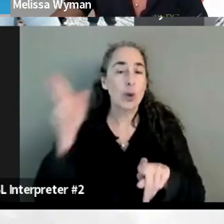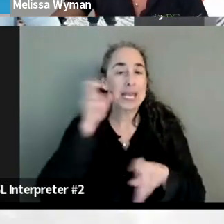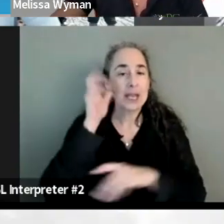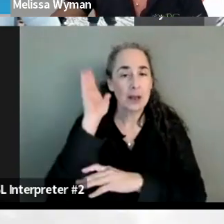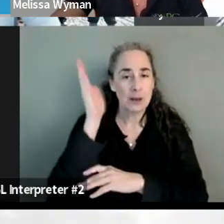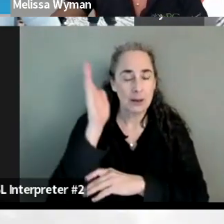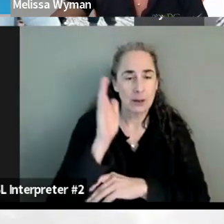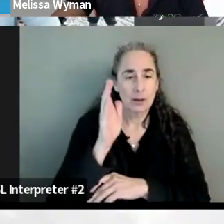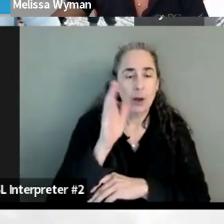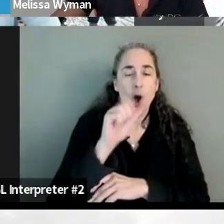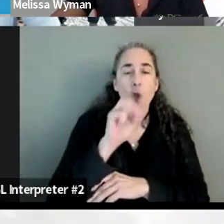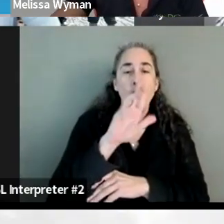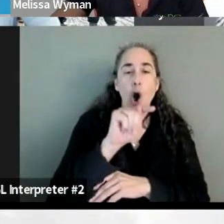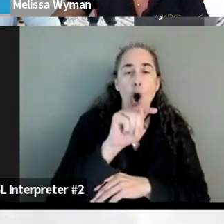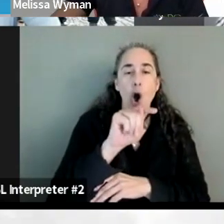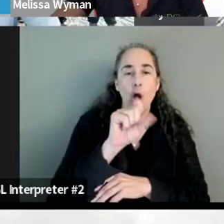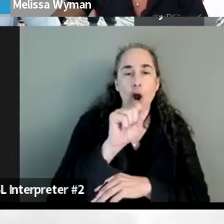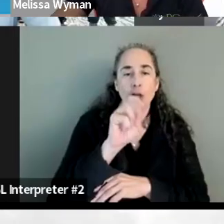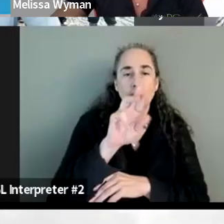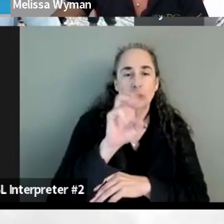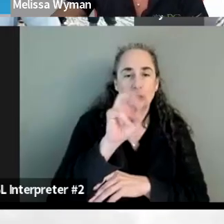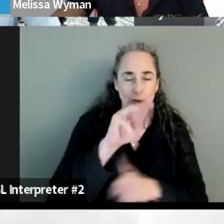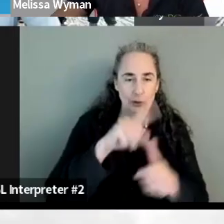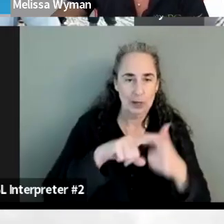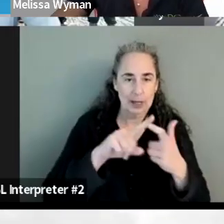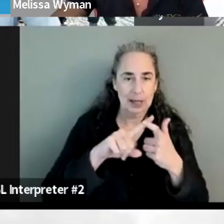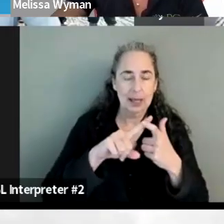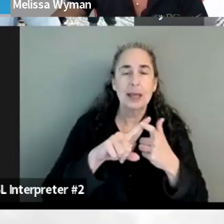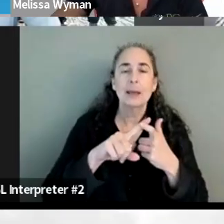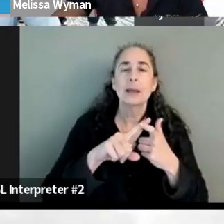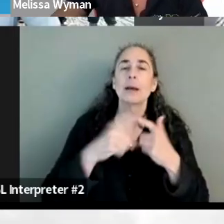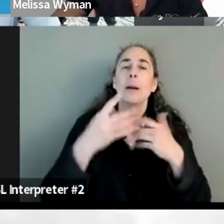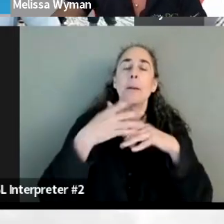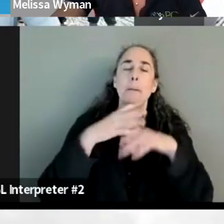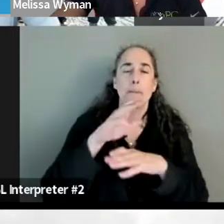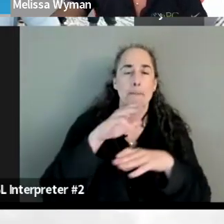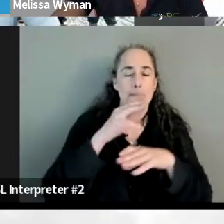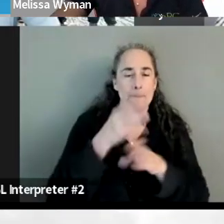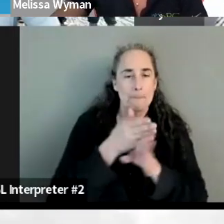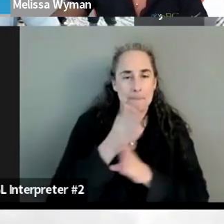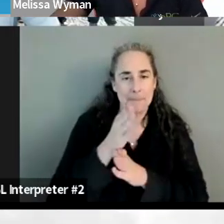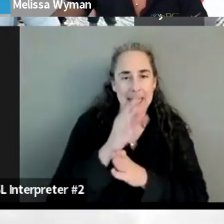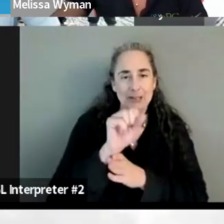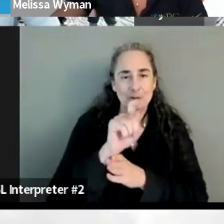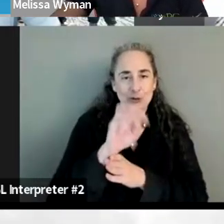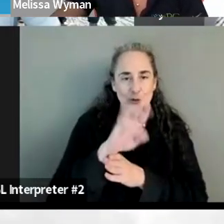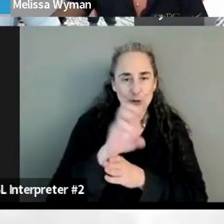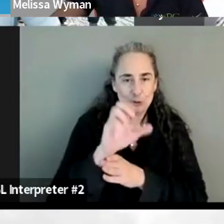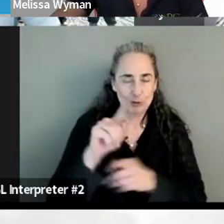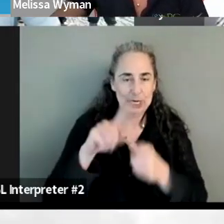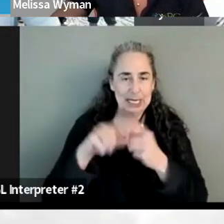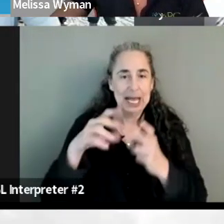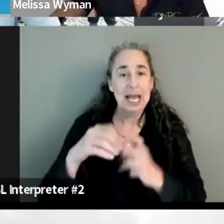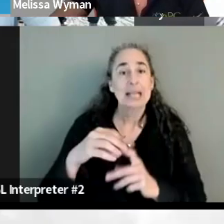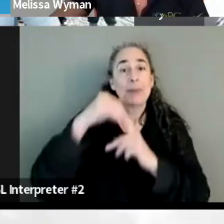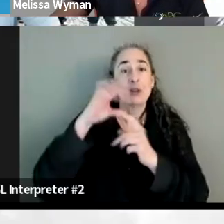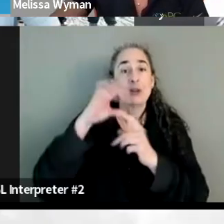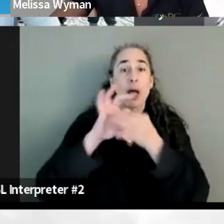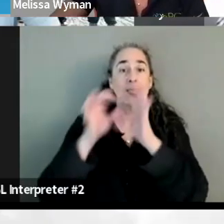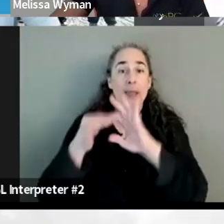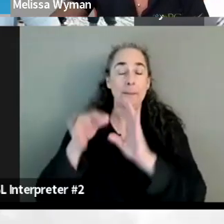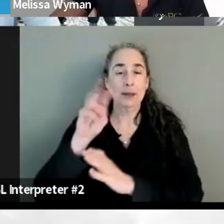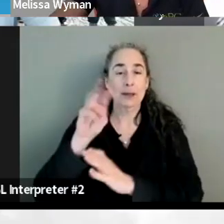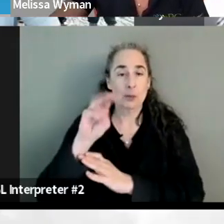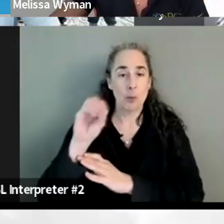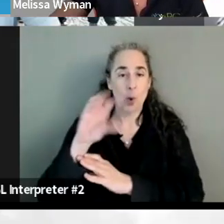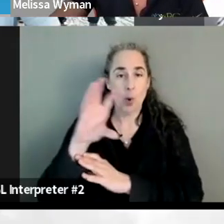from ArtStream, Main Street, Montgomery County Recreation, Montgomery Parks, Special Olympics Montgomery County,